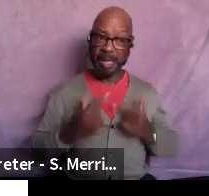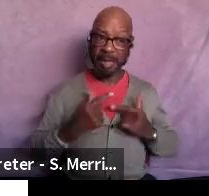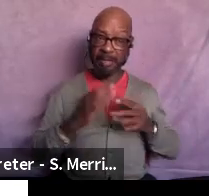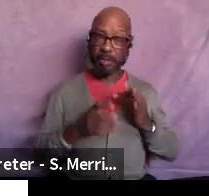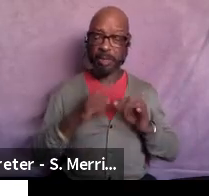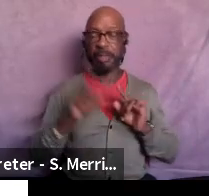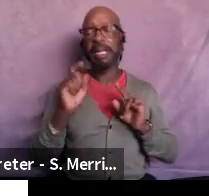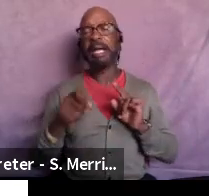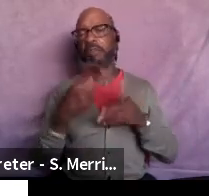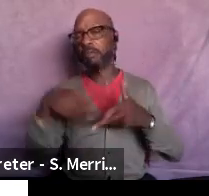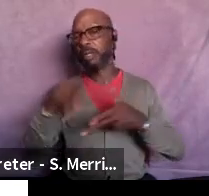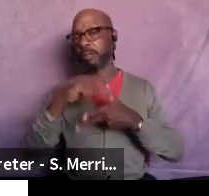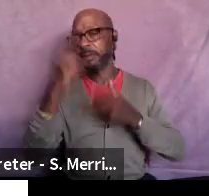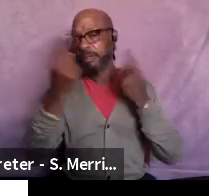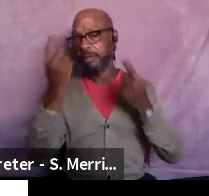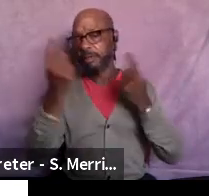consideration.